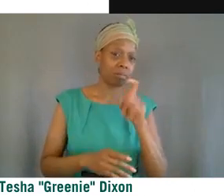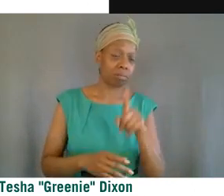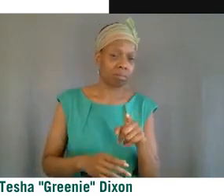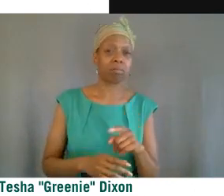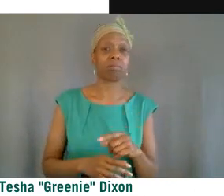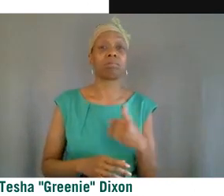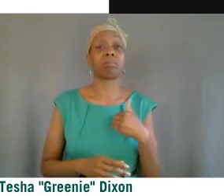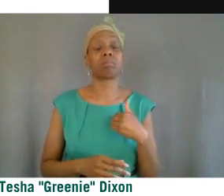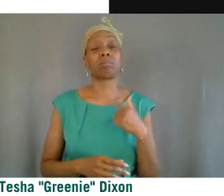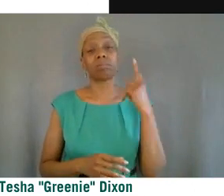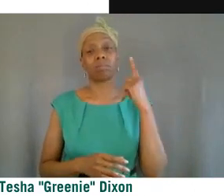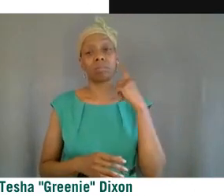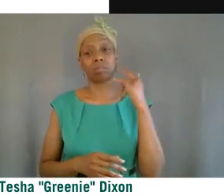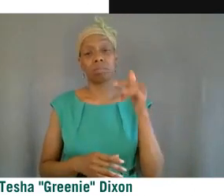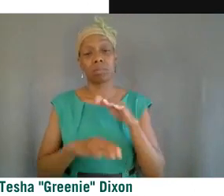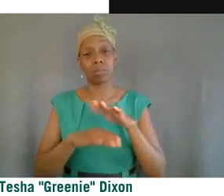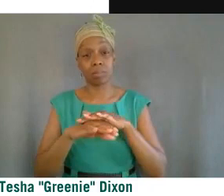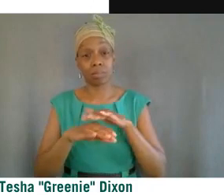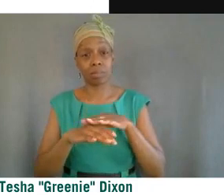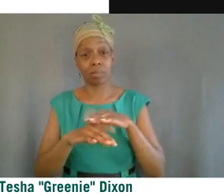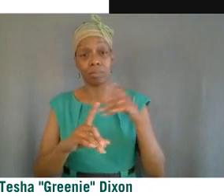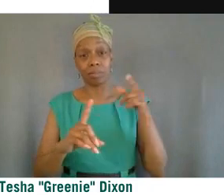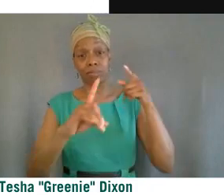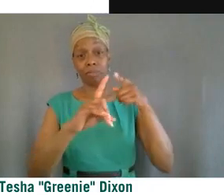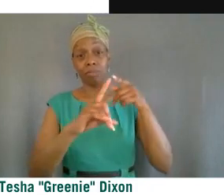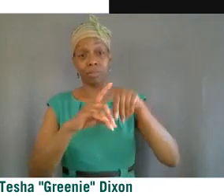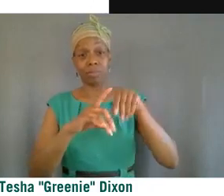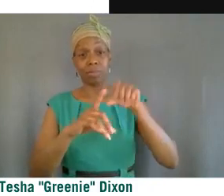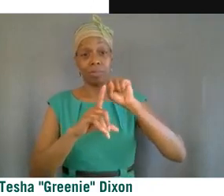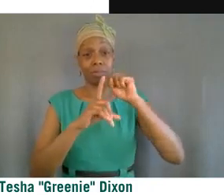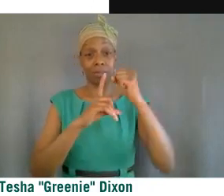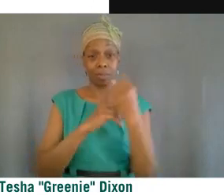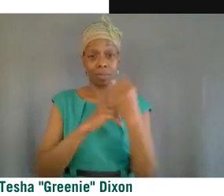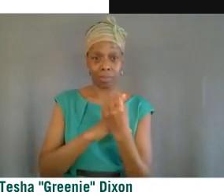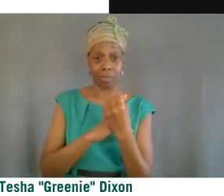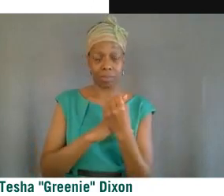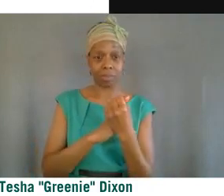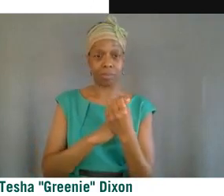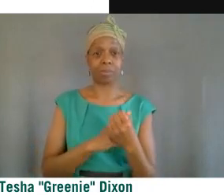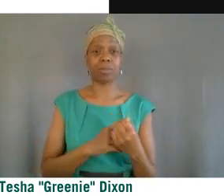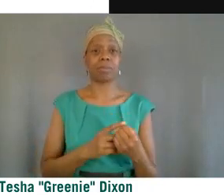that it's based on goals in that situation, and so